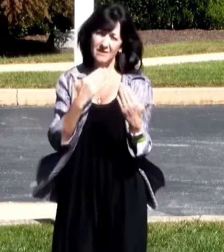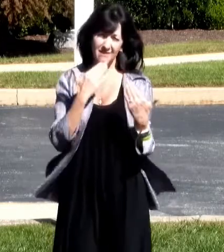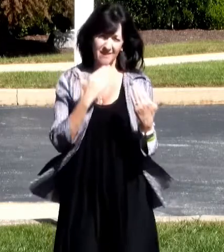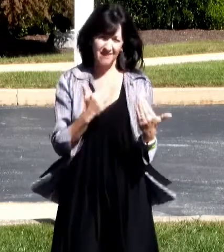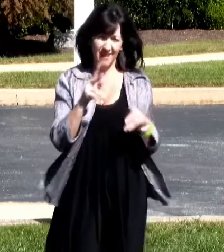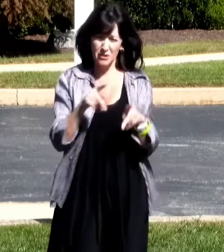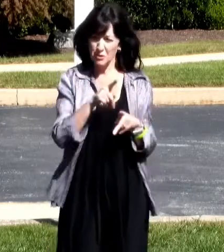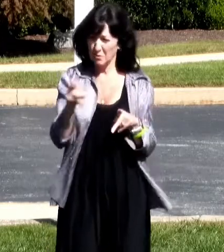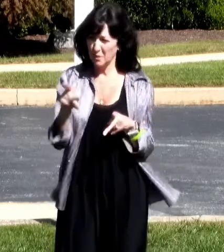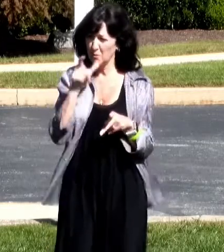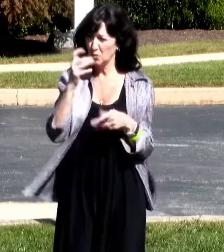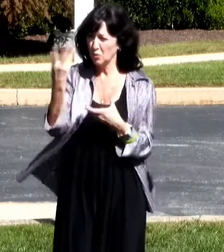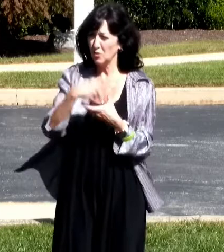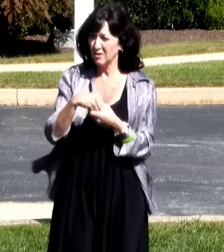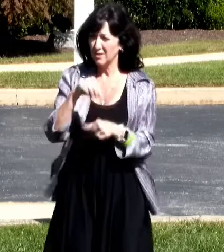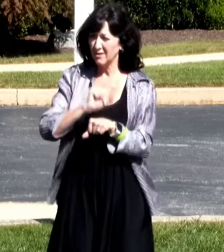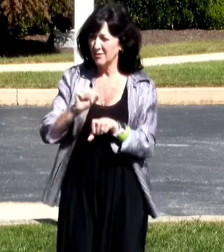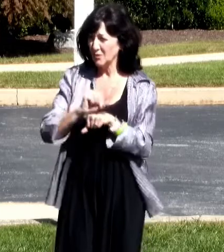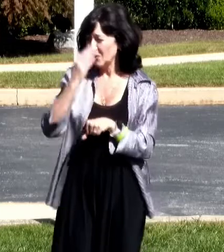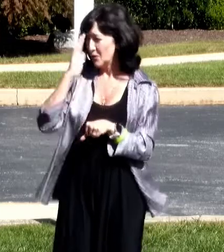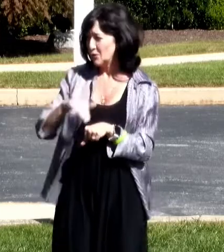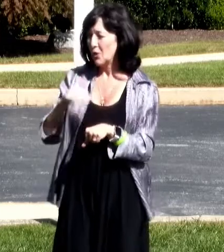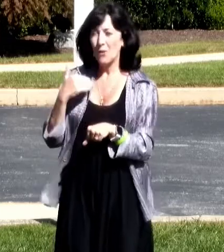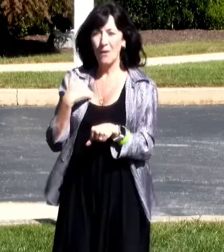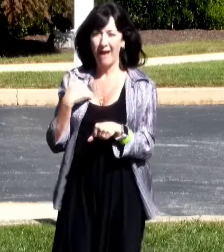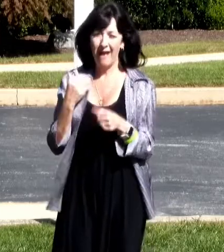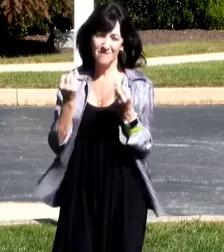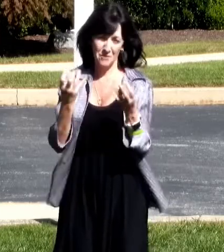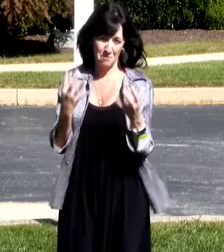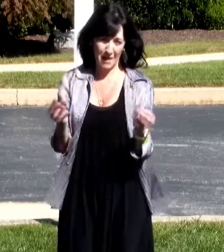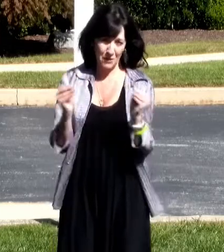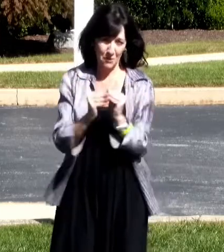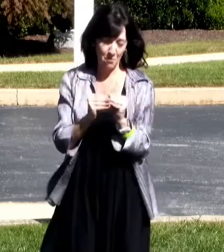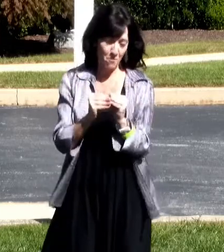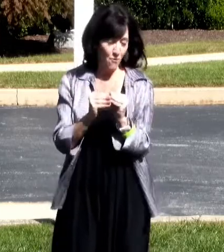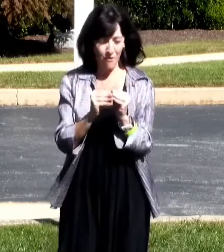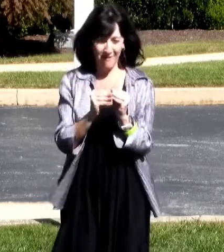work continues. We have lots more fun ideas. Sorry, Governor. And